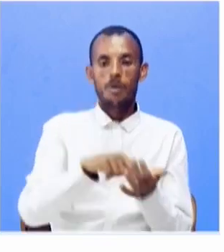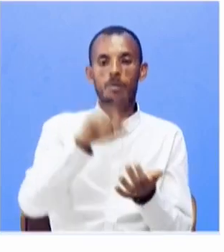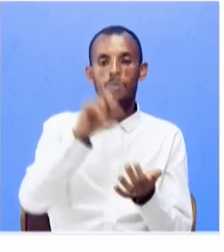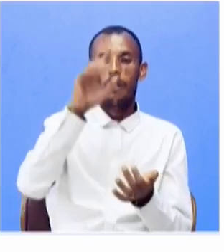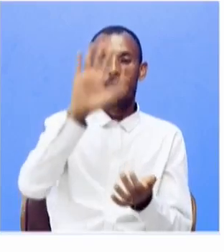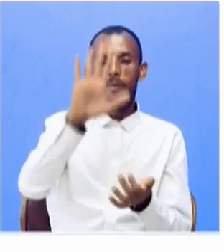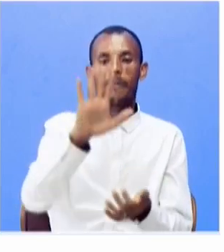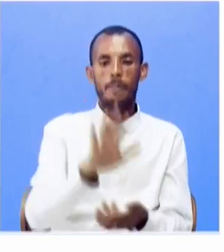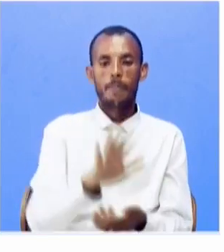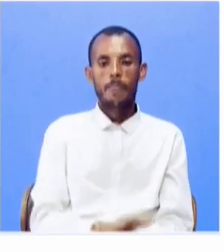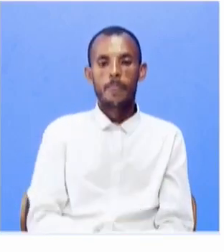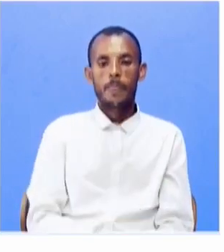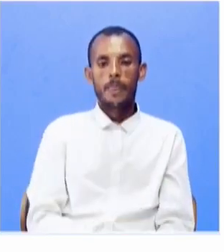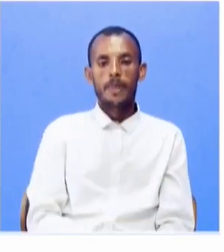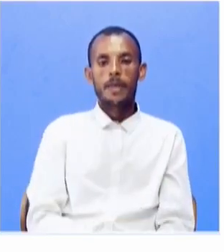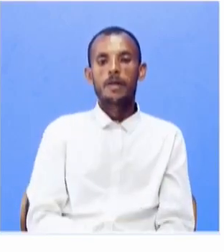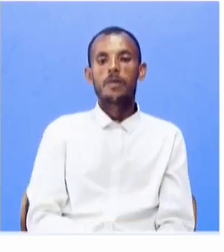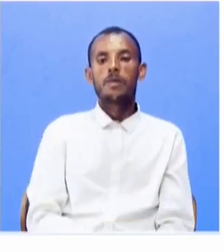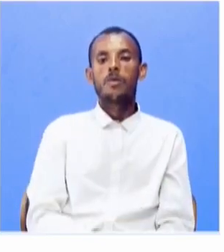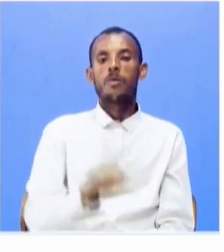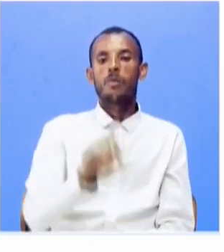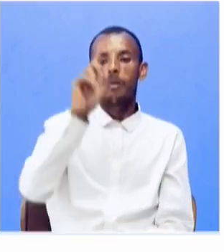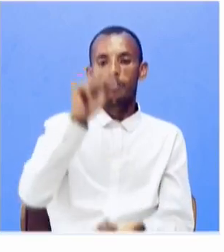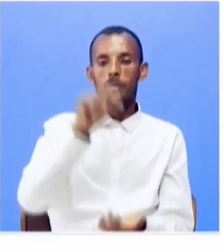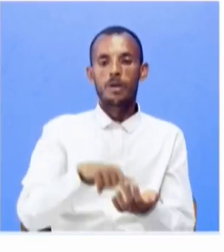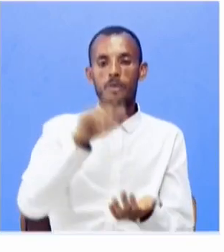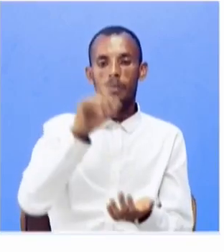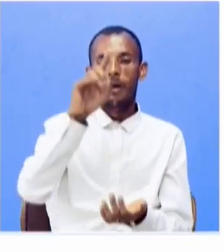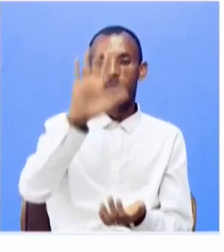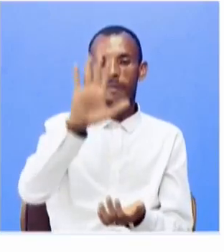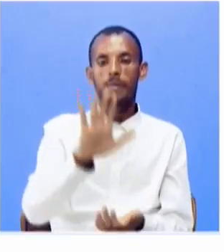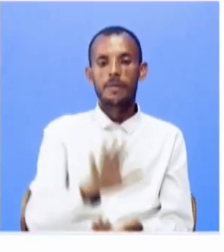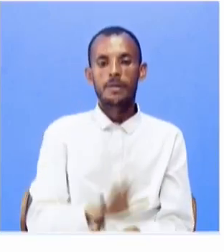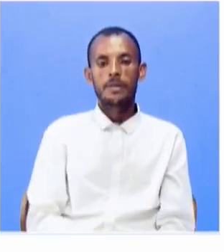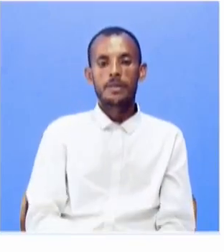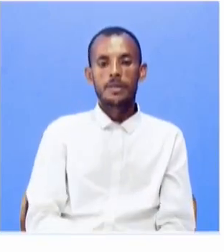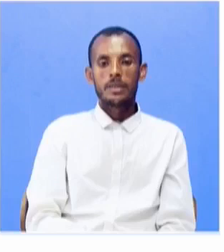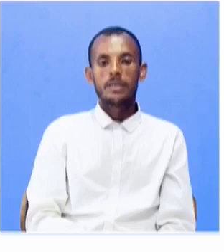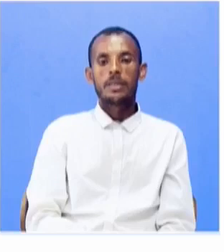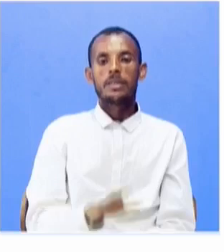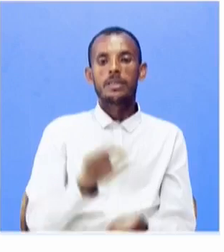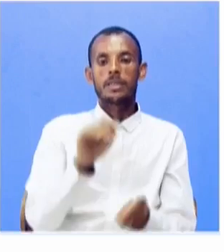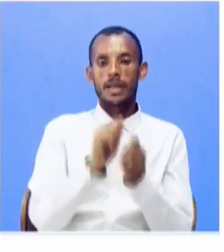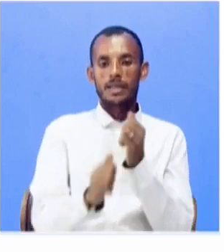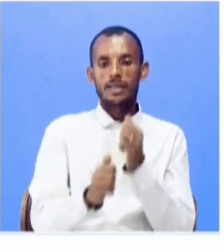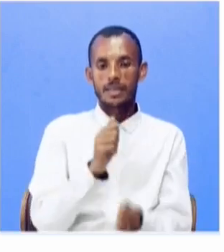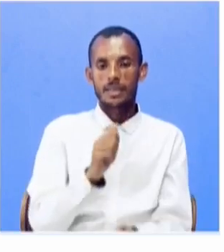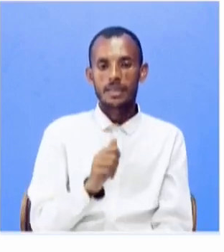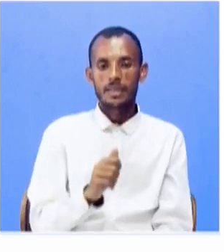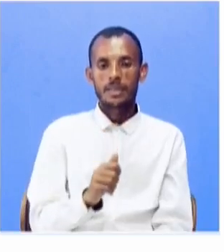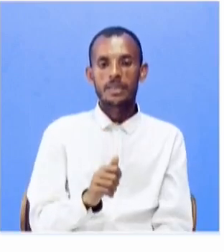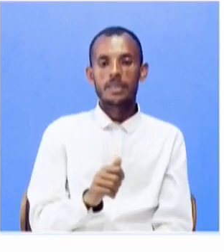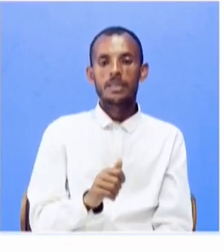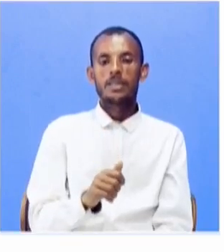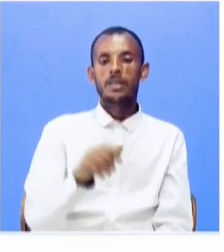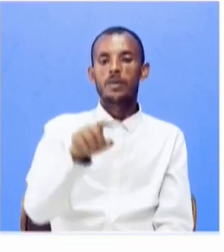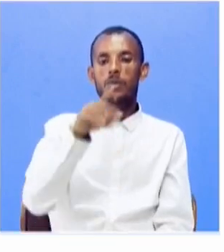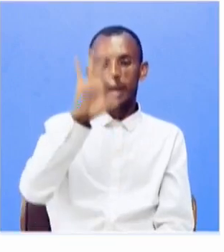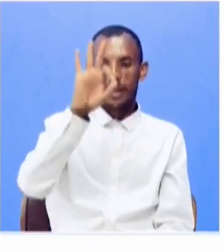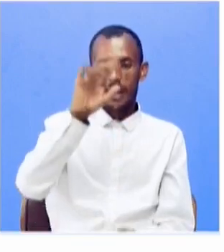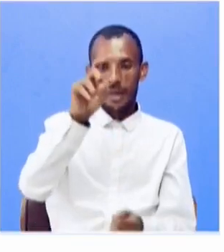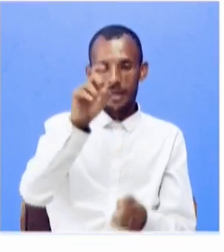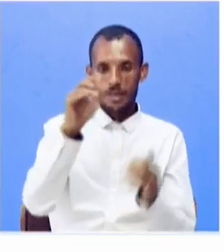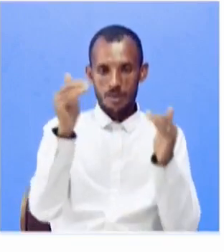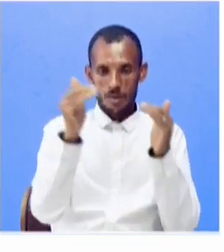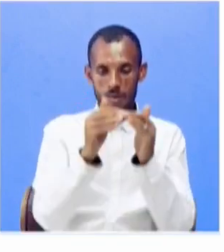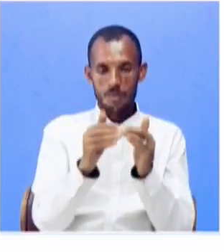1.15. You divide both sides by 1.15. This cancels out. So you get that x is